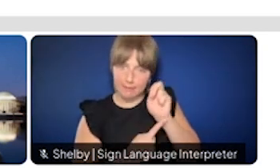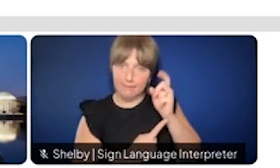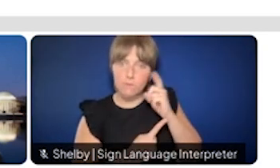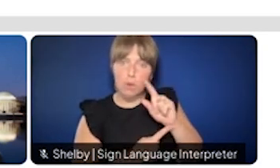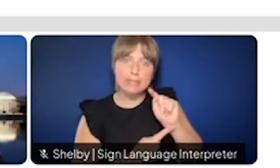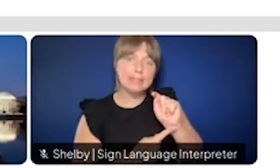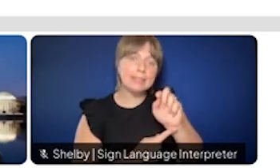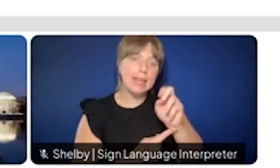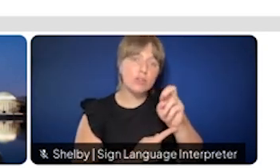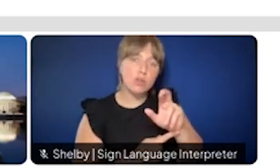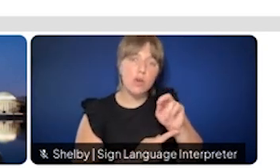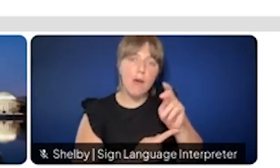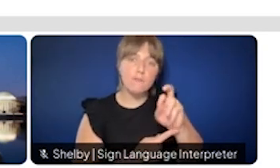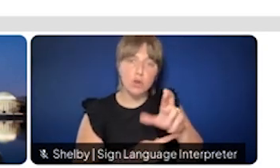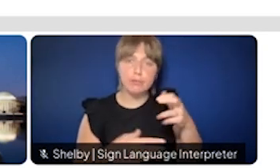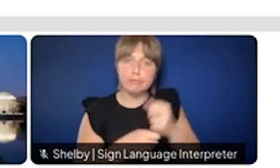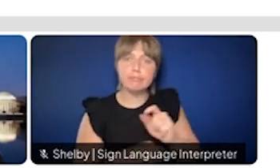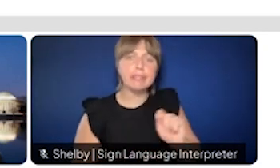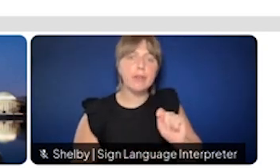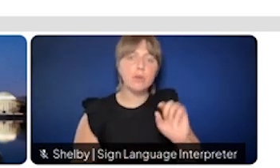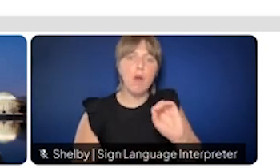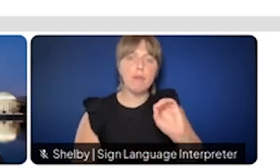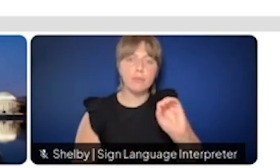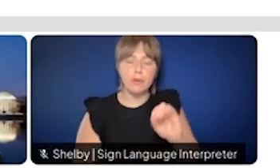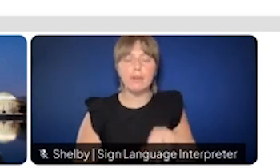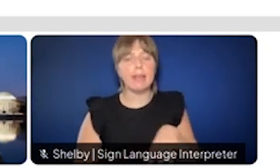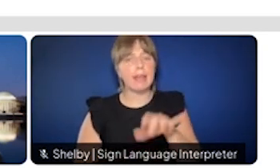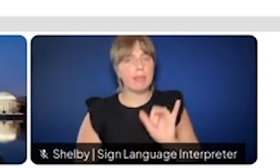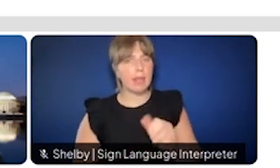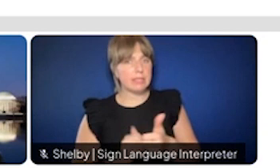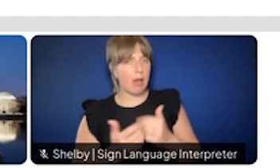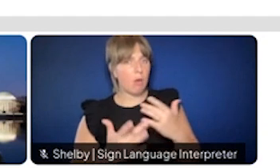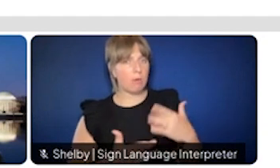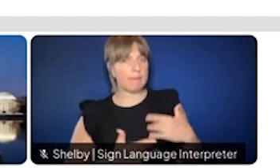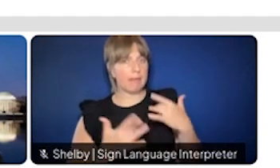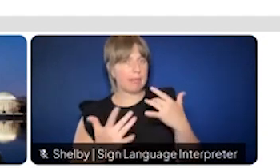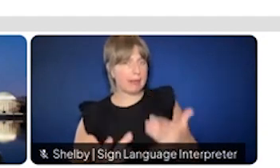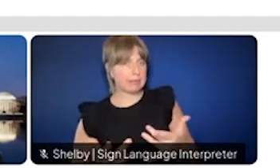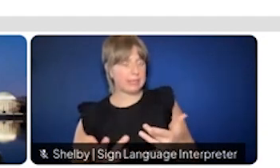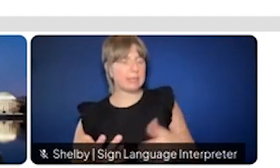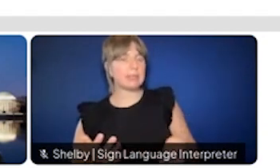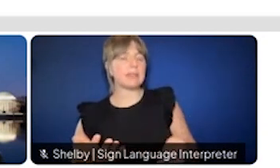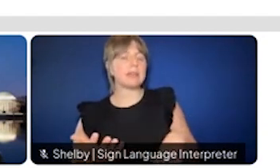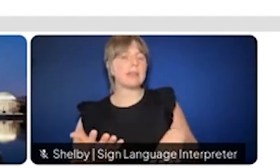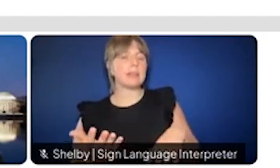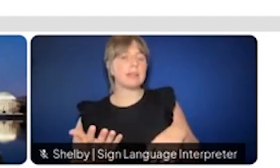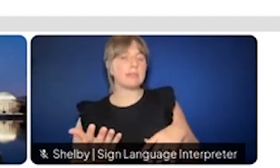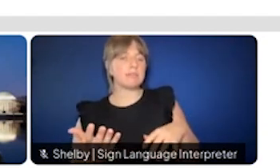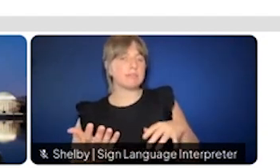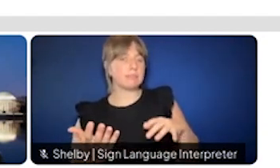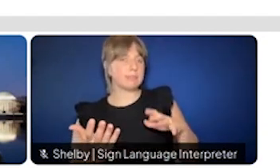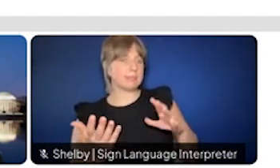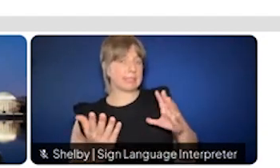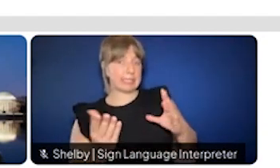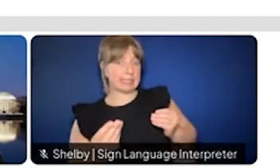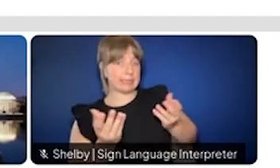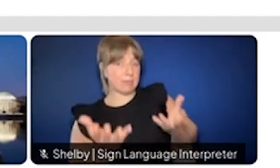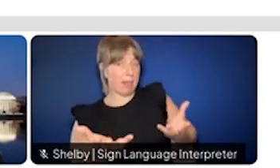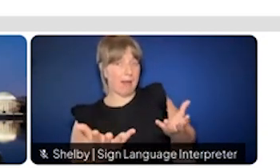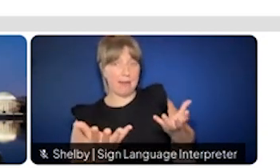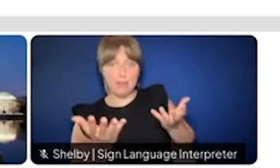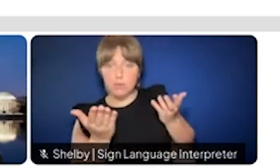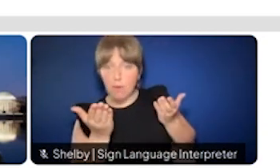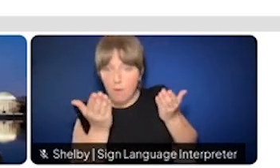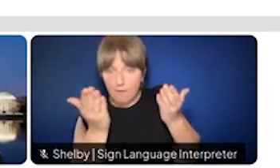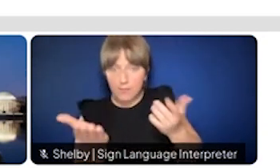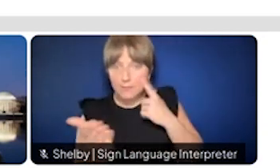case is how likely, of the demand, or excuse me, of the supply that is offered for in each